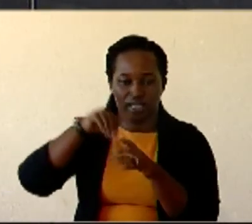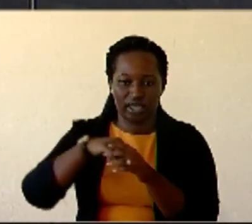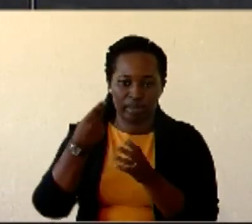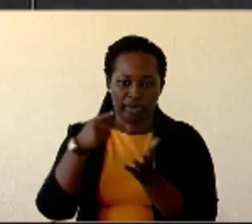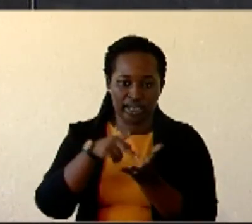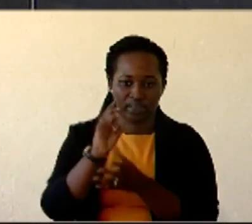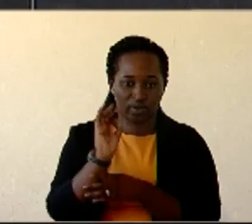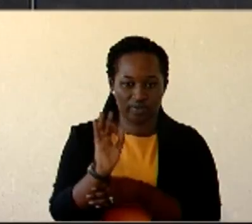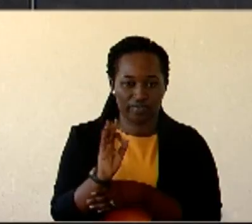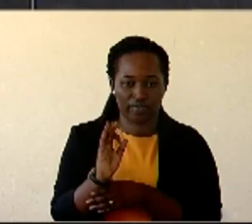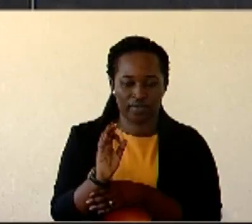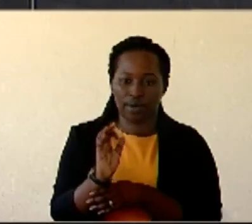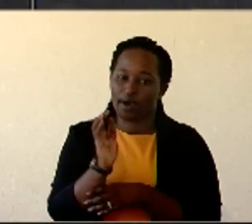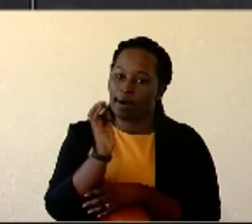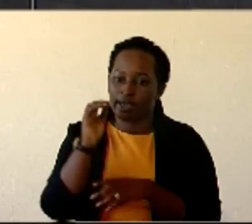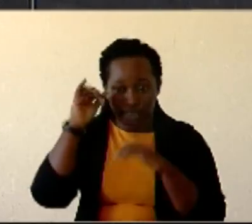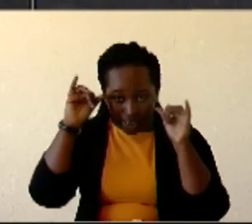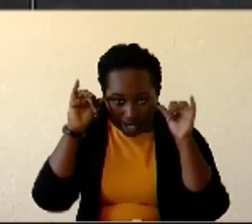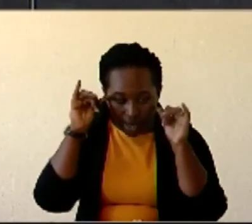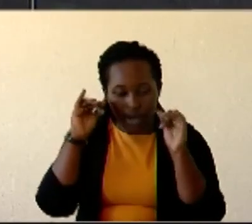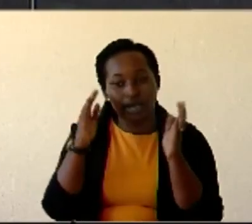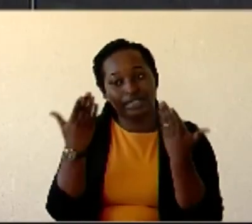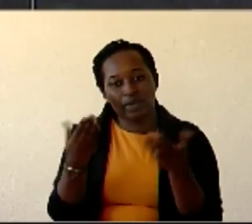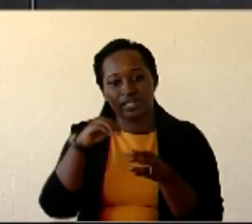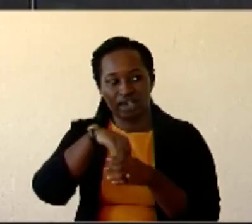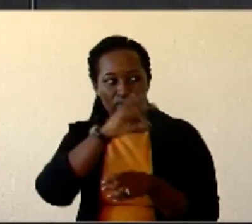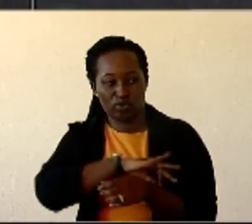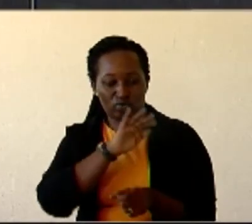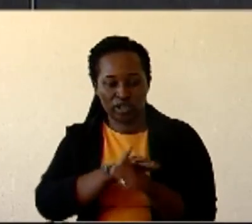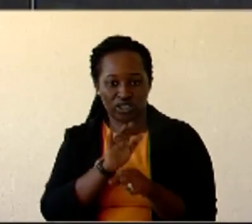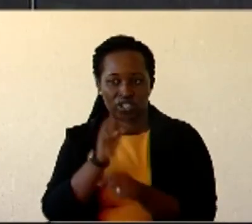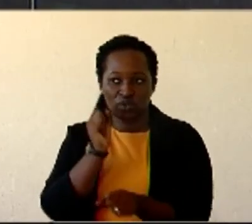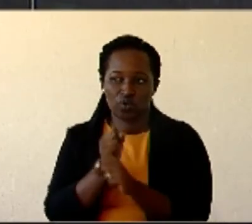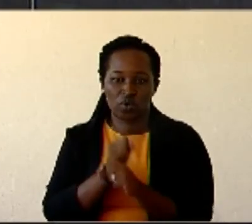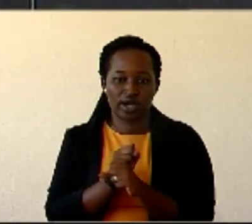of beef, or it is profitable to produce,